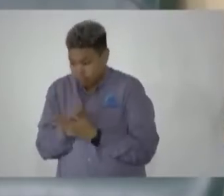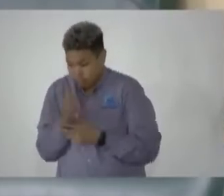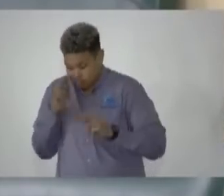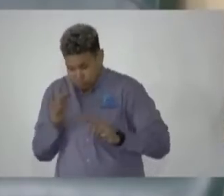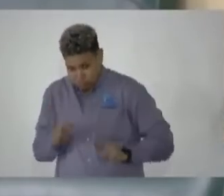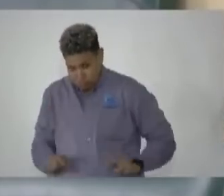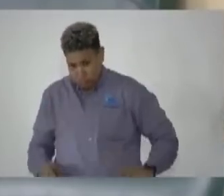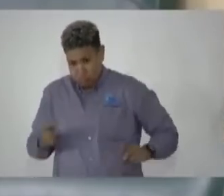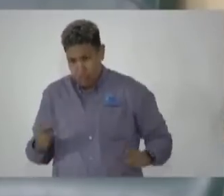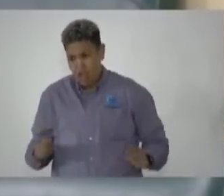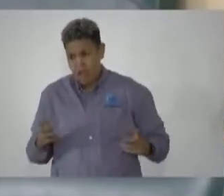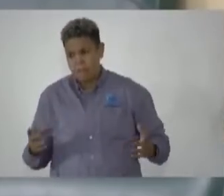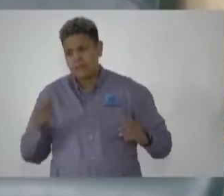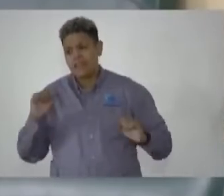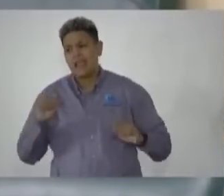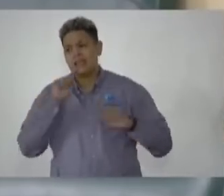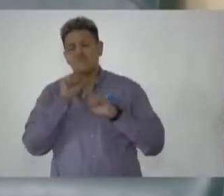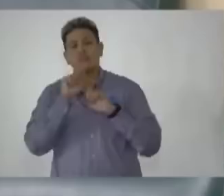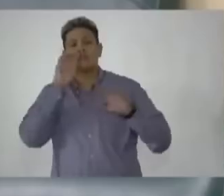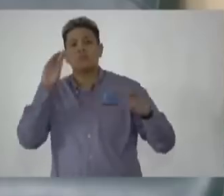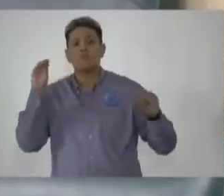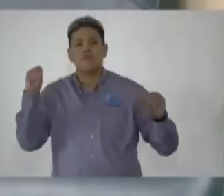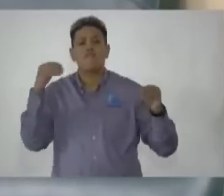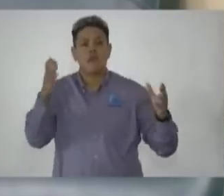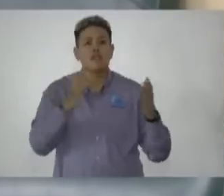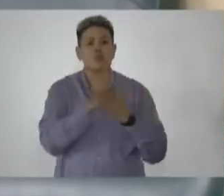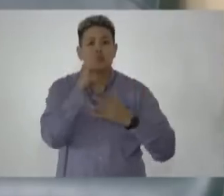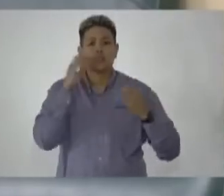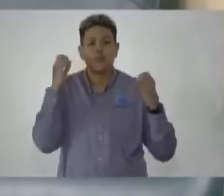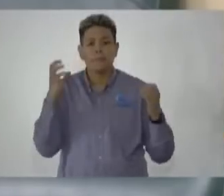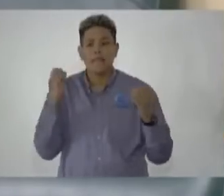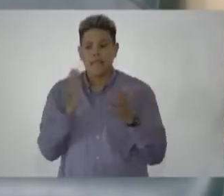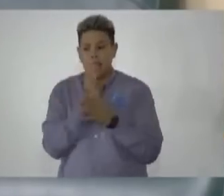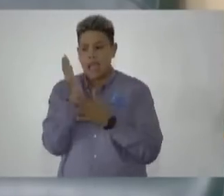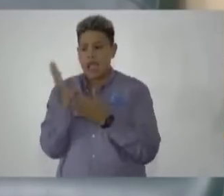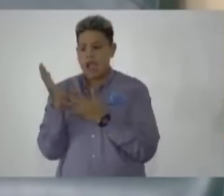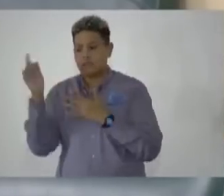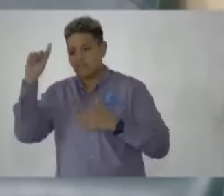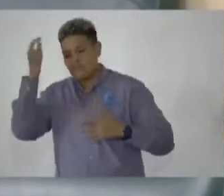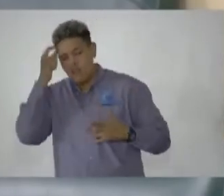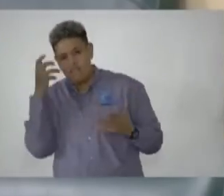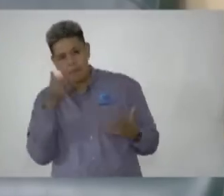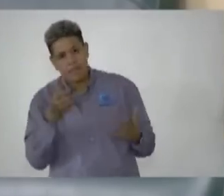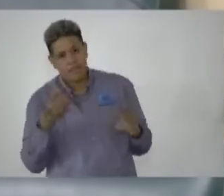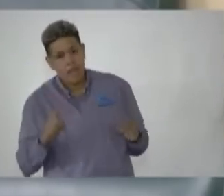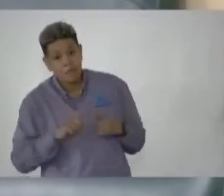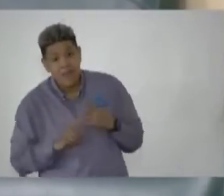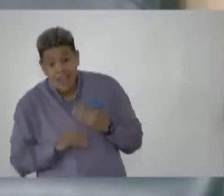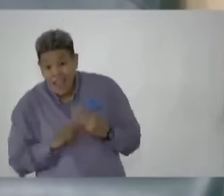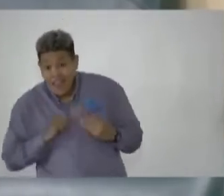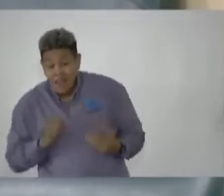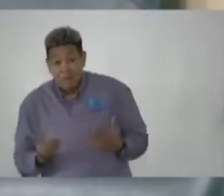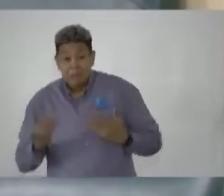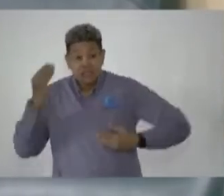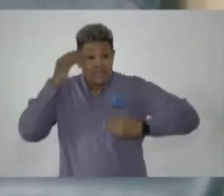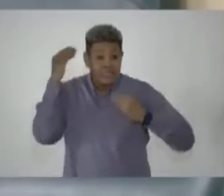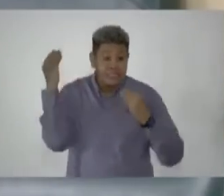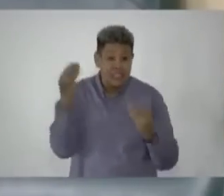opportunities that can be provided through the many arms of government, and might I say,